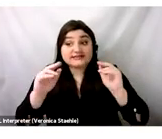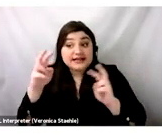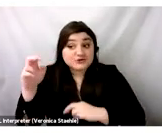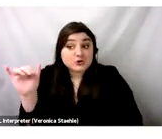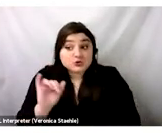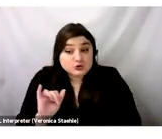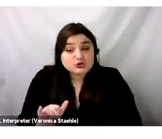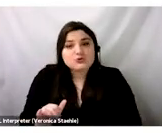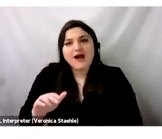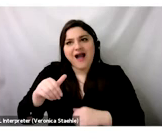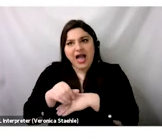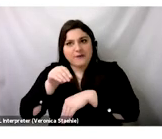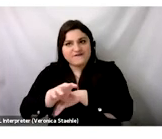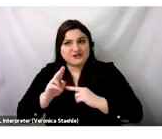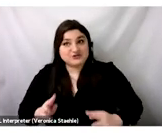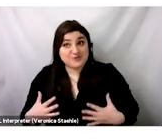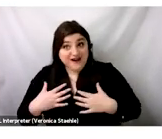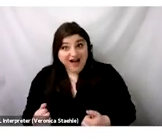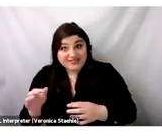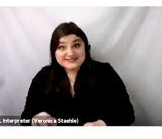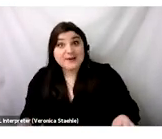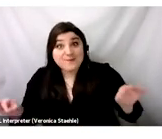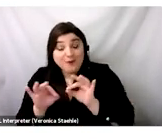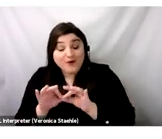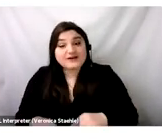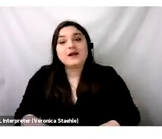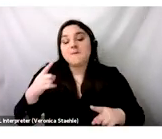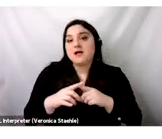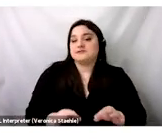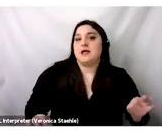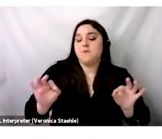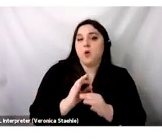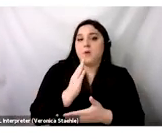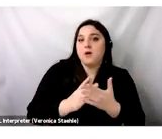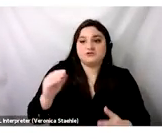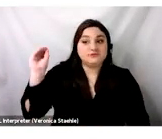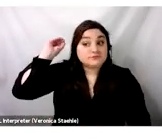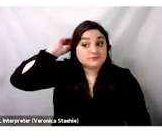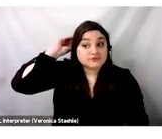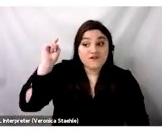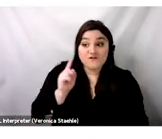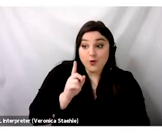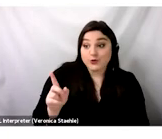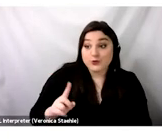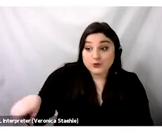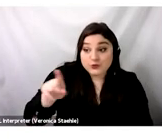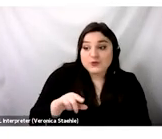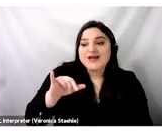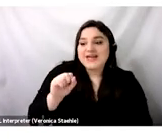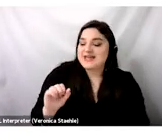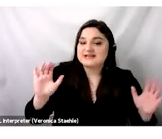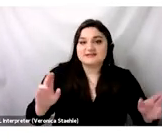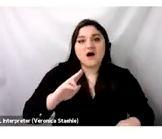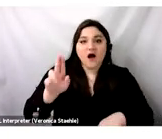action, the key takeaway is, yes,